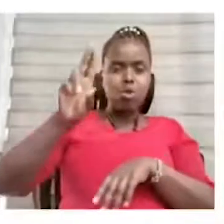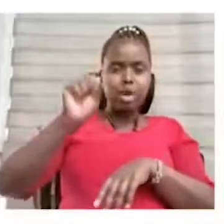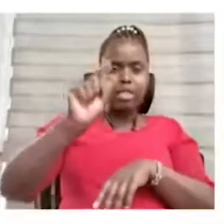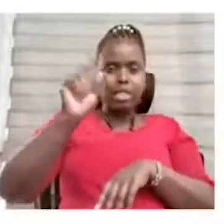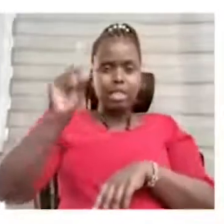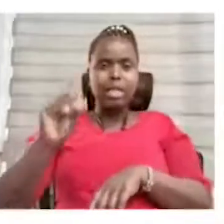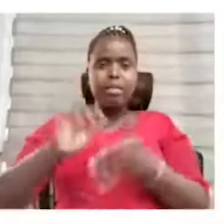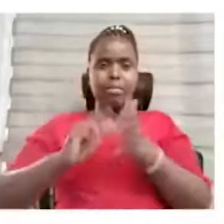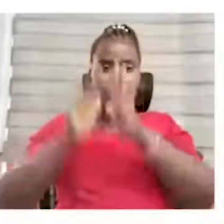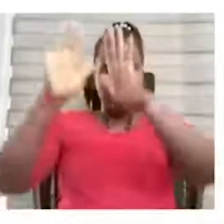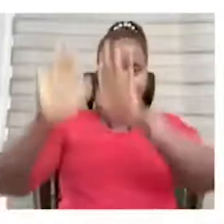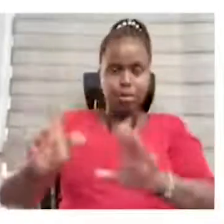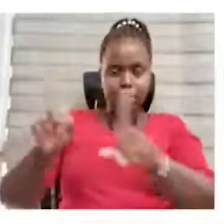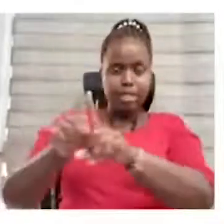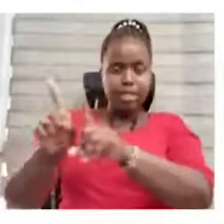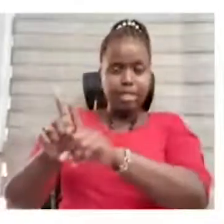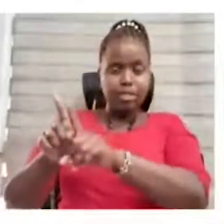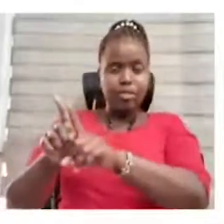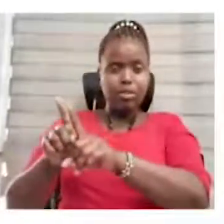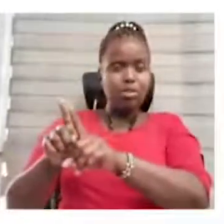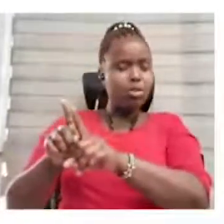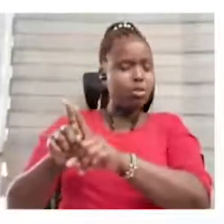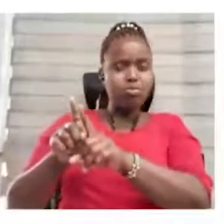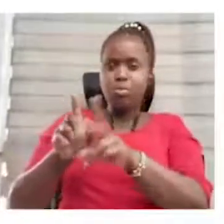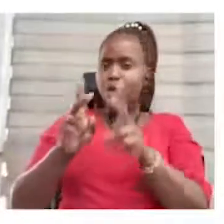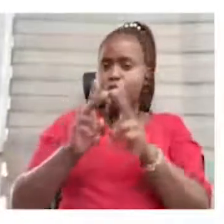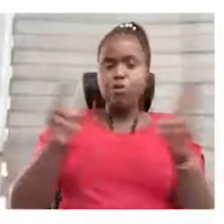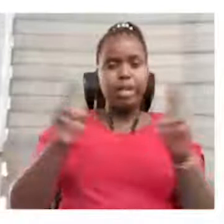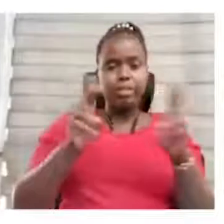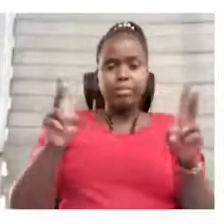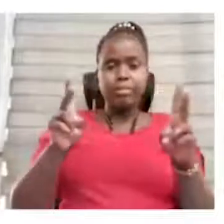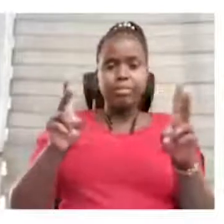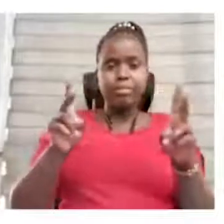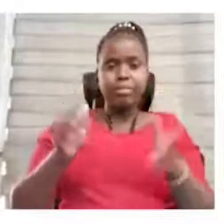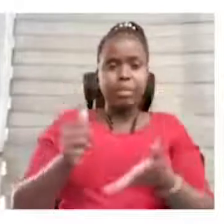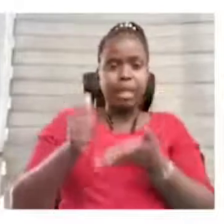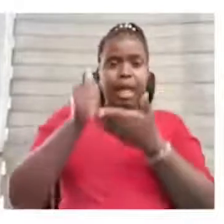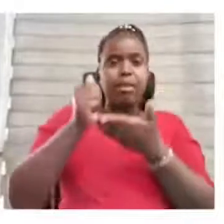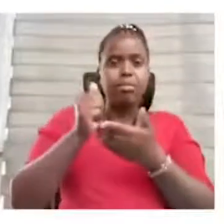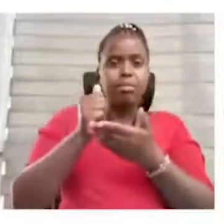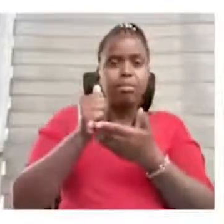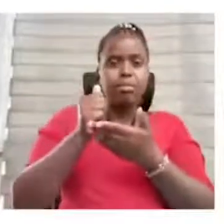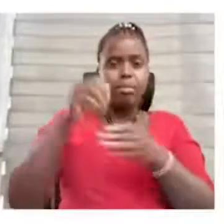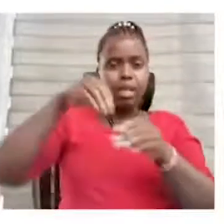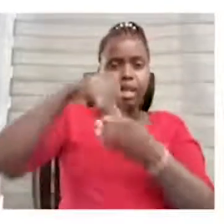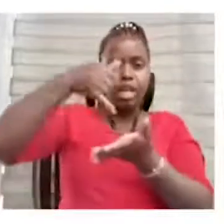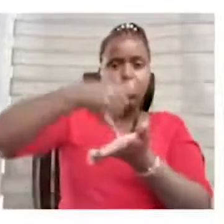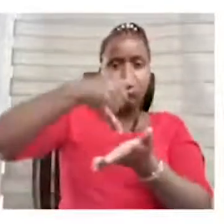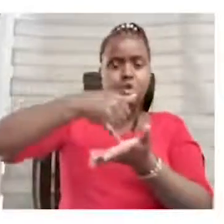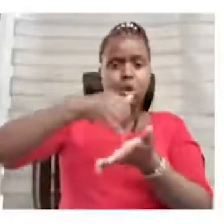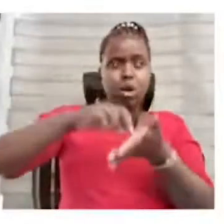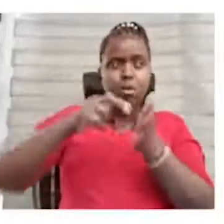it's more dynamic, and this is very much linked to what we're doing on inclusion. So let me just take